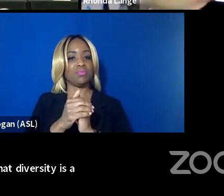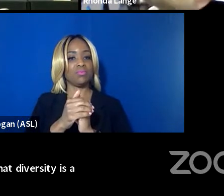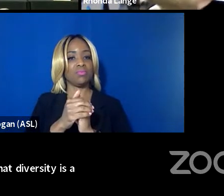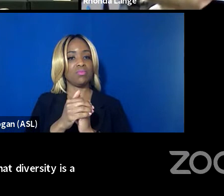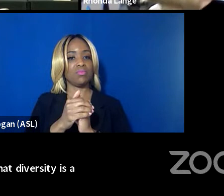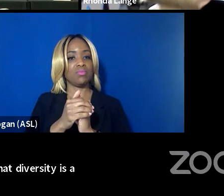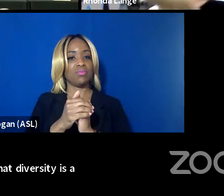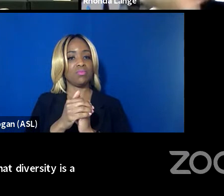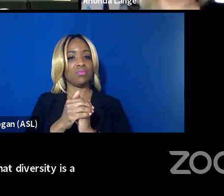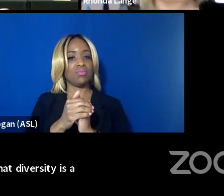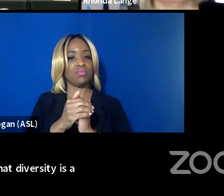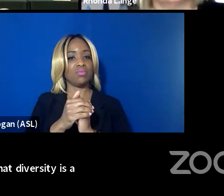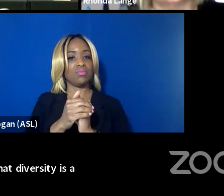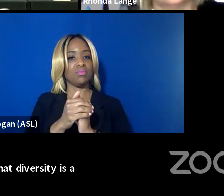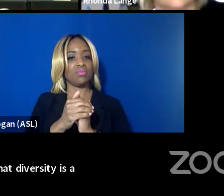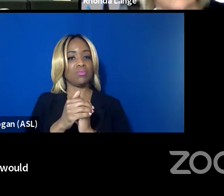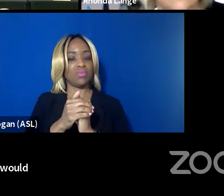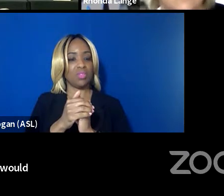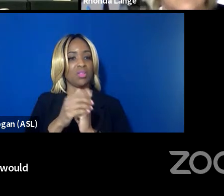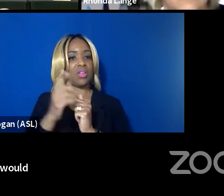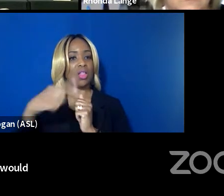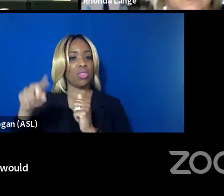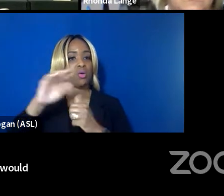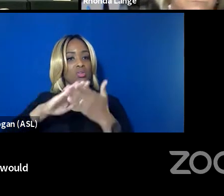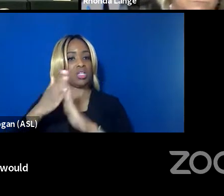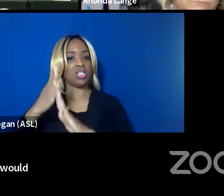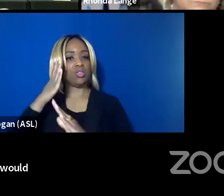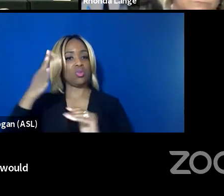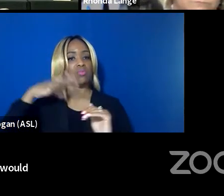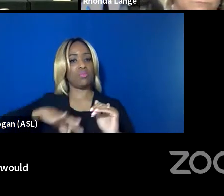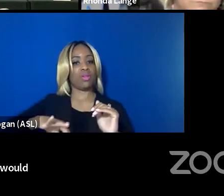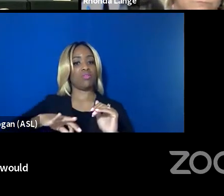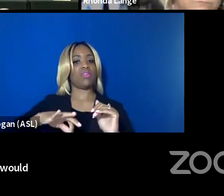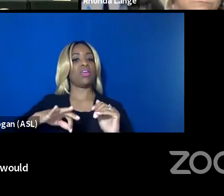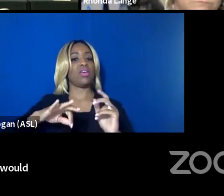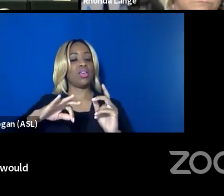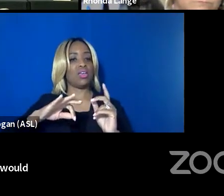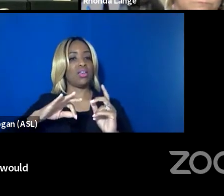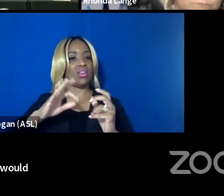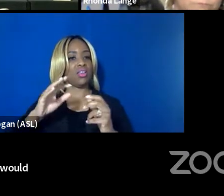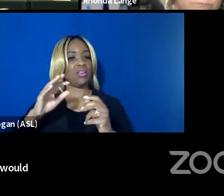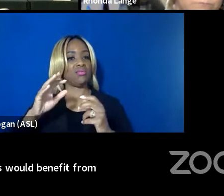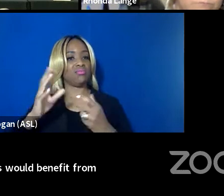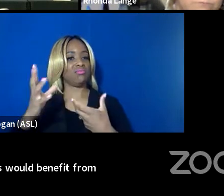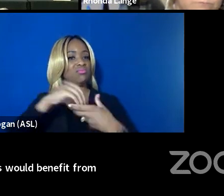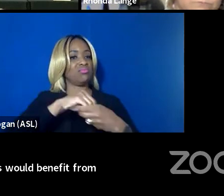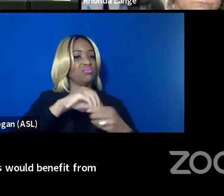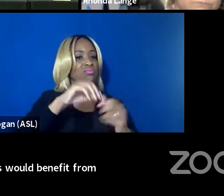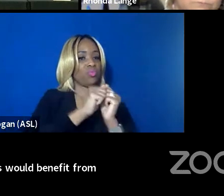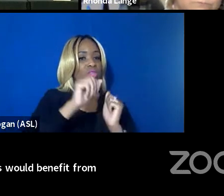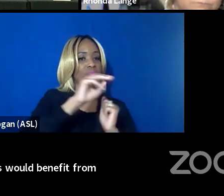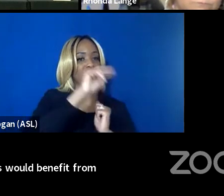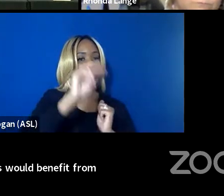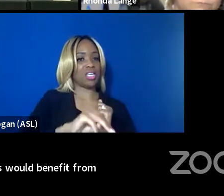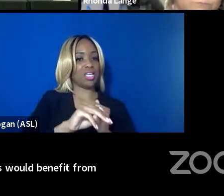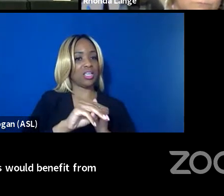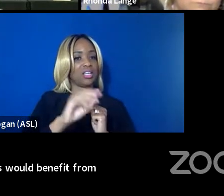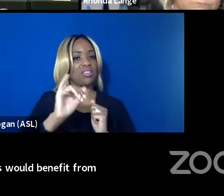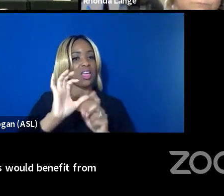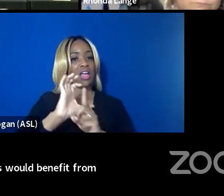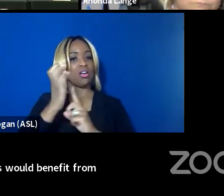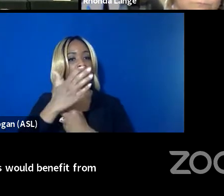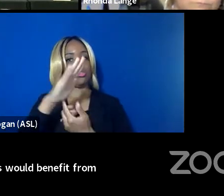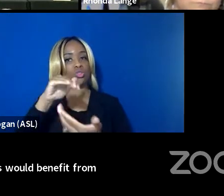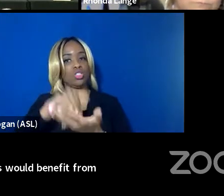the group, those cities would benefit from being part of Muskegon, which is the cultural